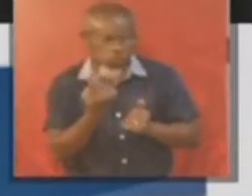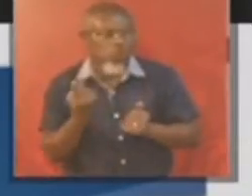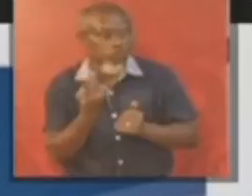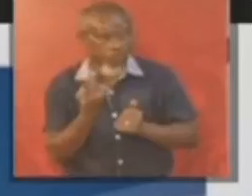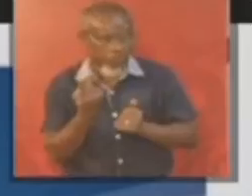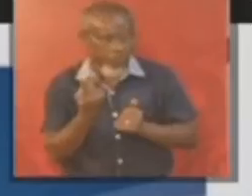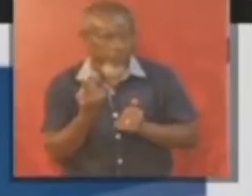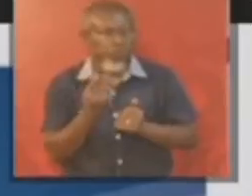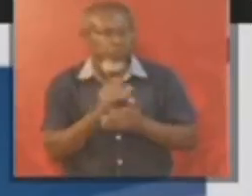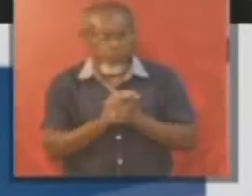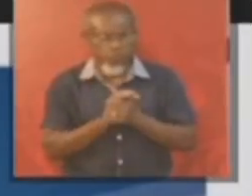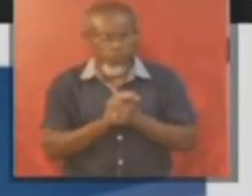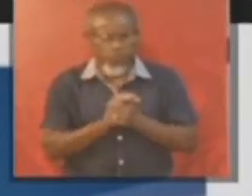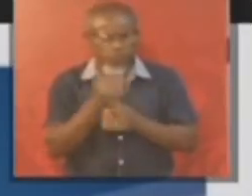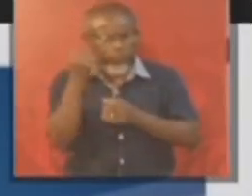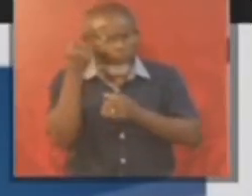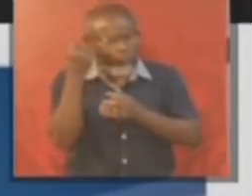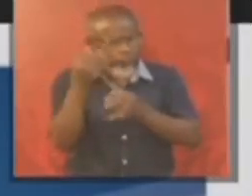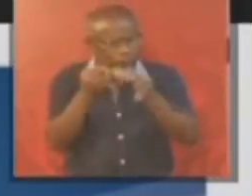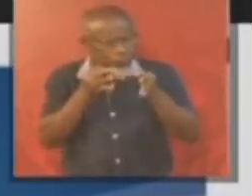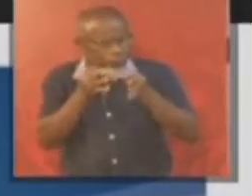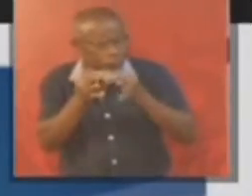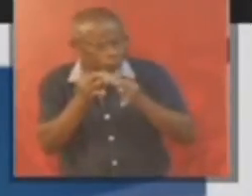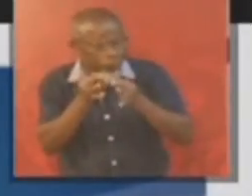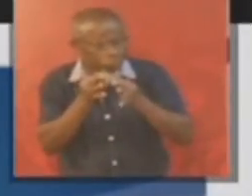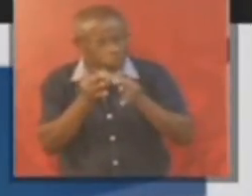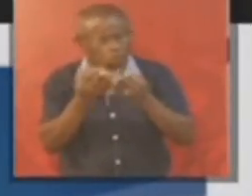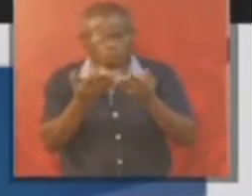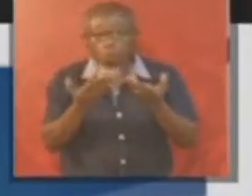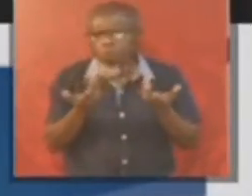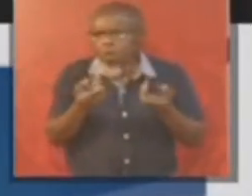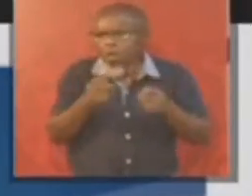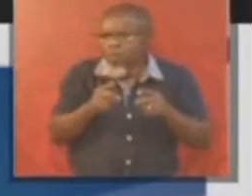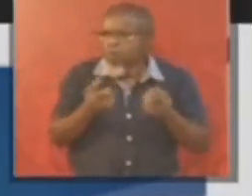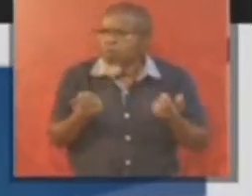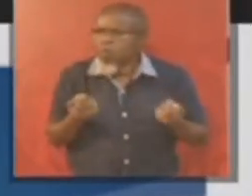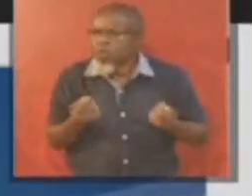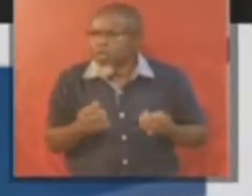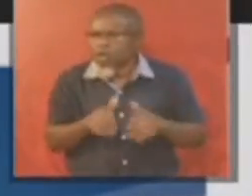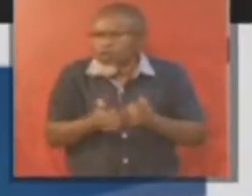are their challenges, what are the issues, give them counseling. Because one of the